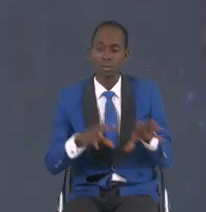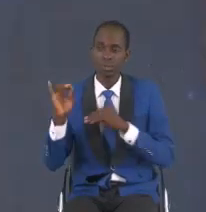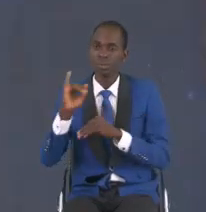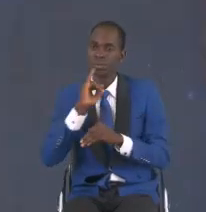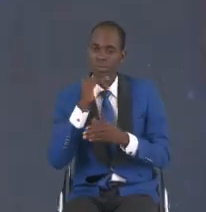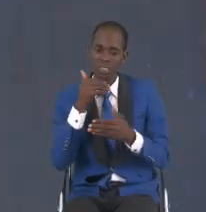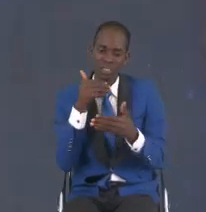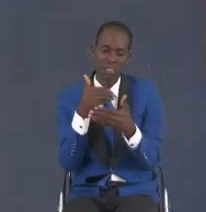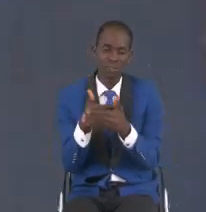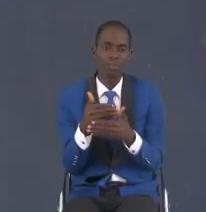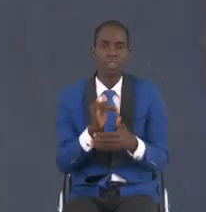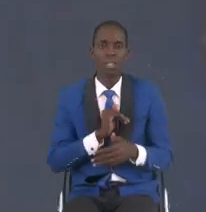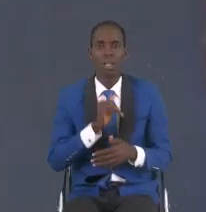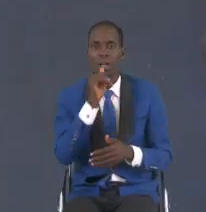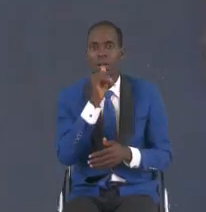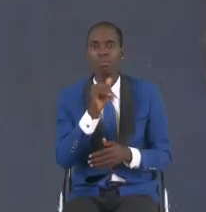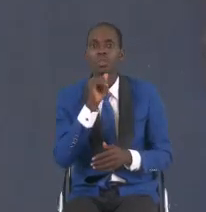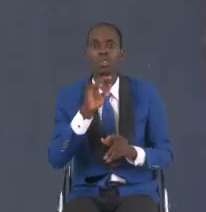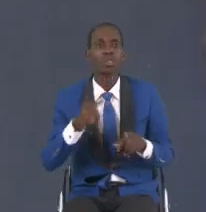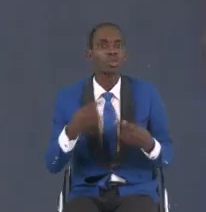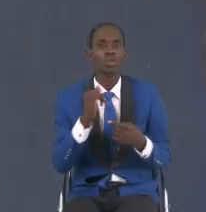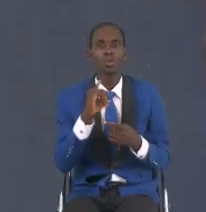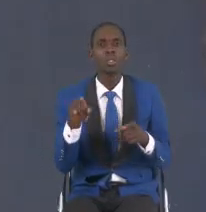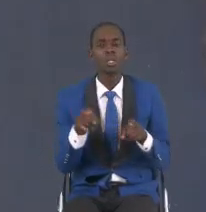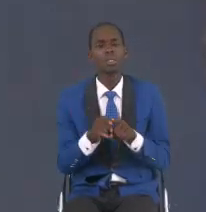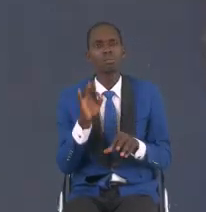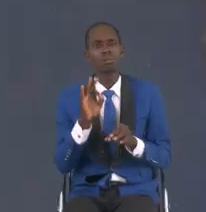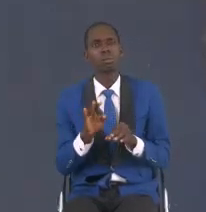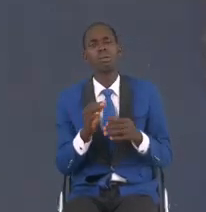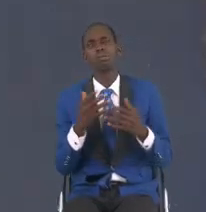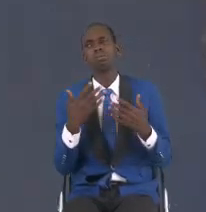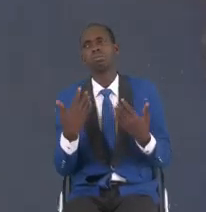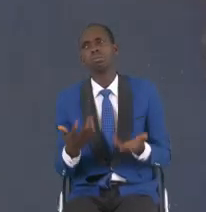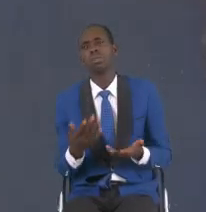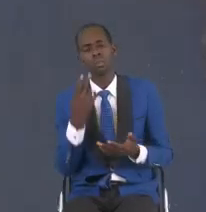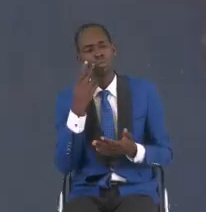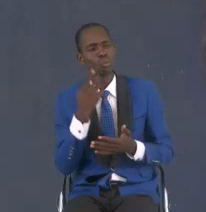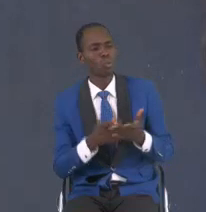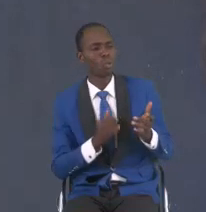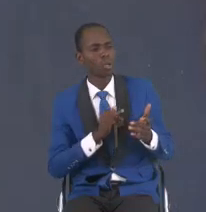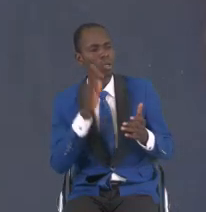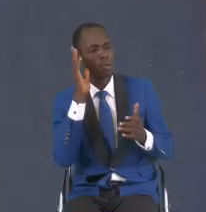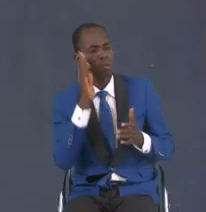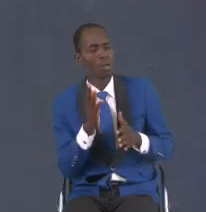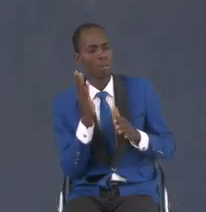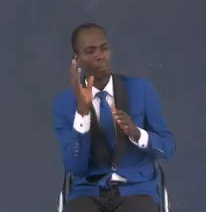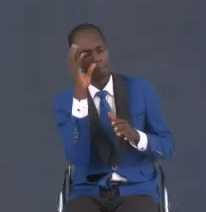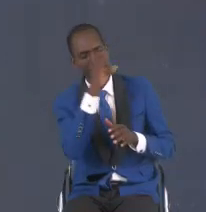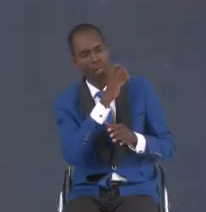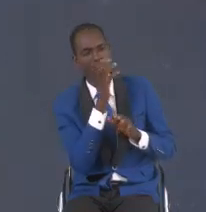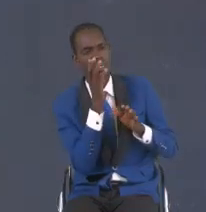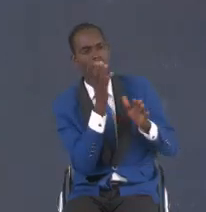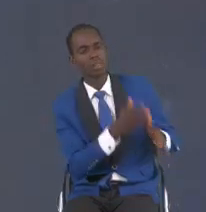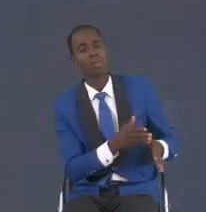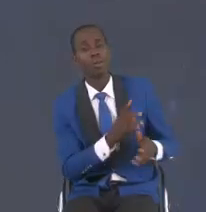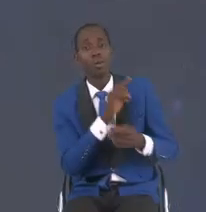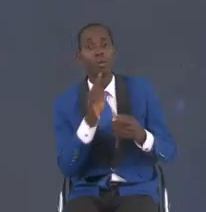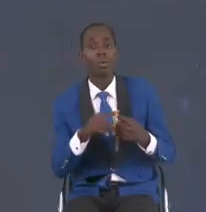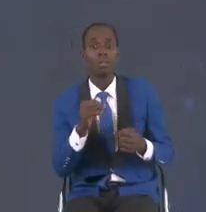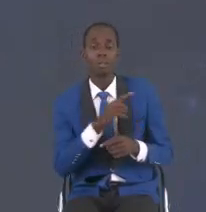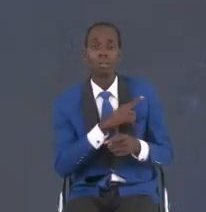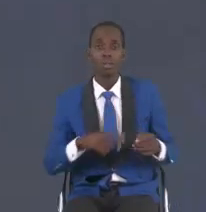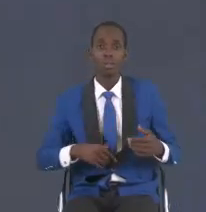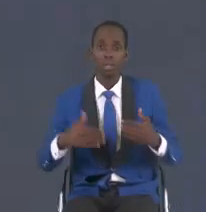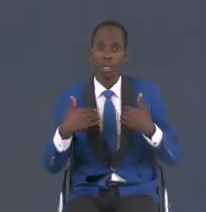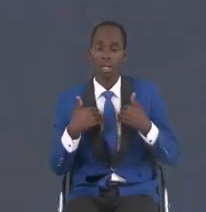not going as if, oh, look at what I'm leaving behind. When the Lord has saved you,